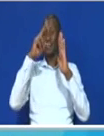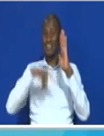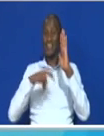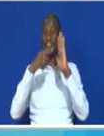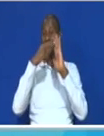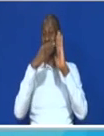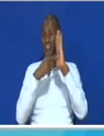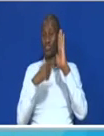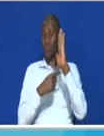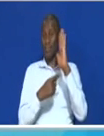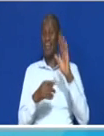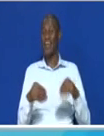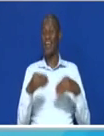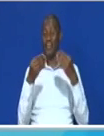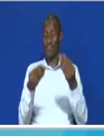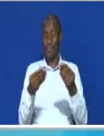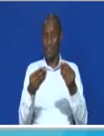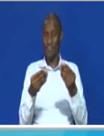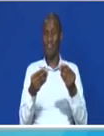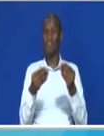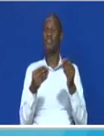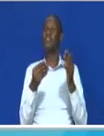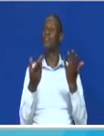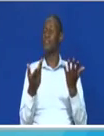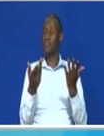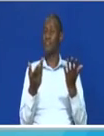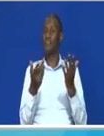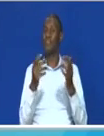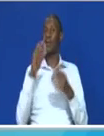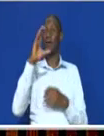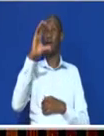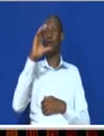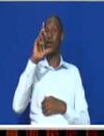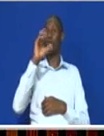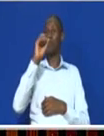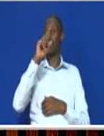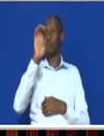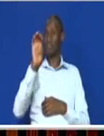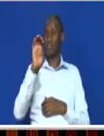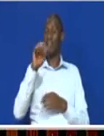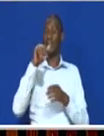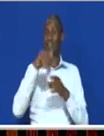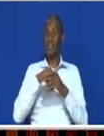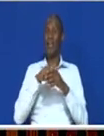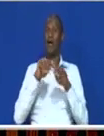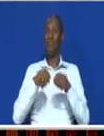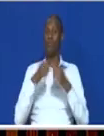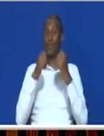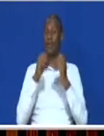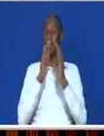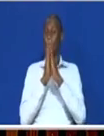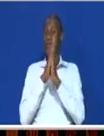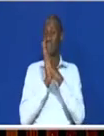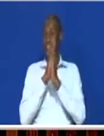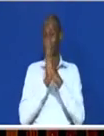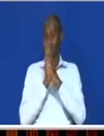given. So the key instruction in a clause test or in a broken passage is